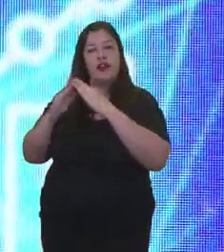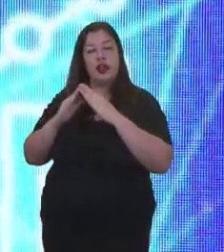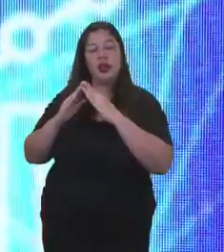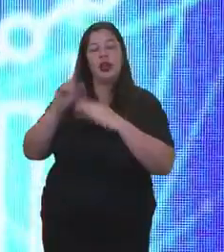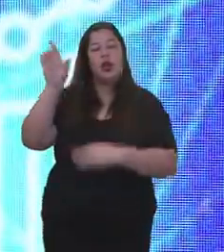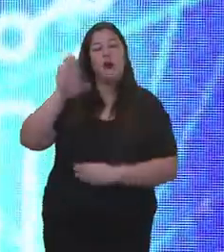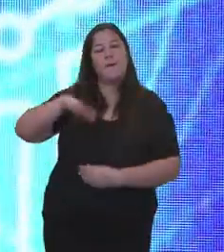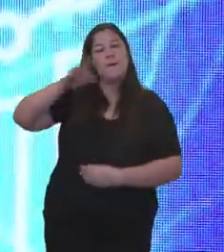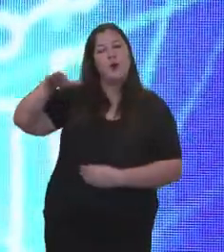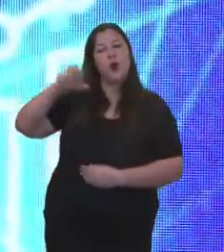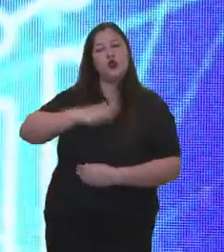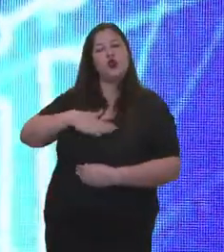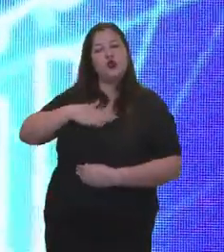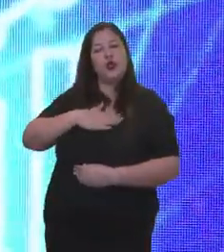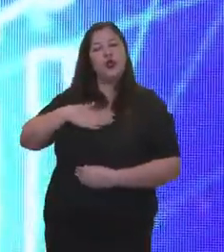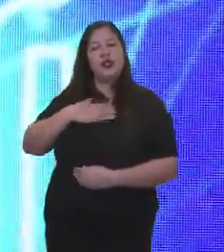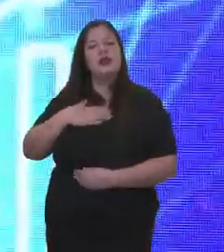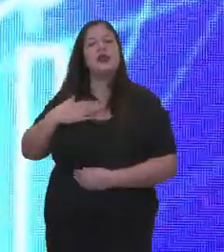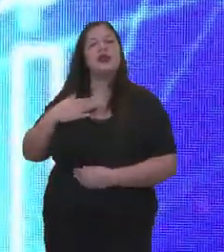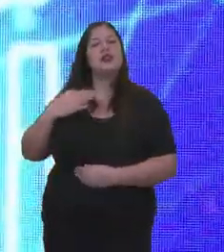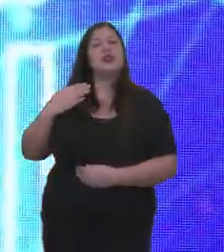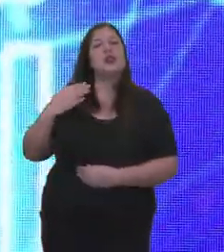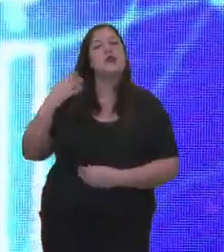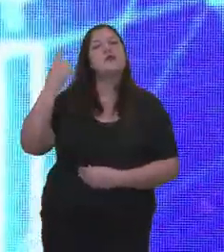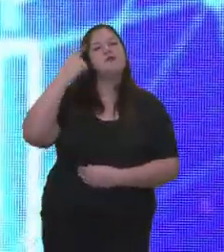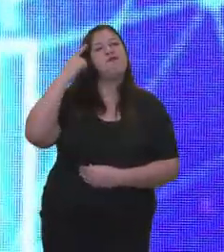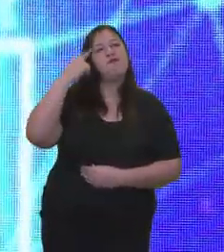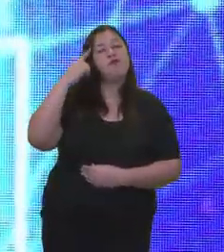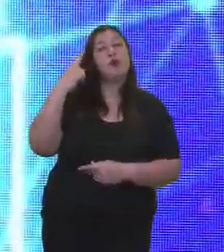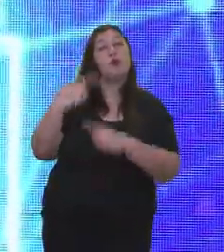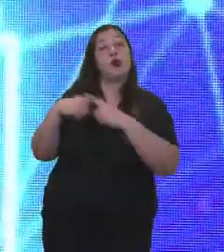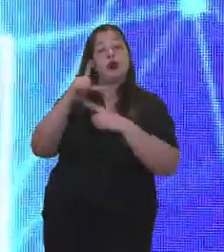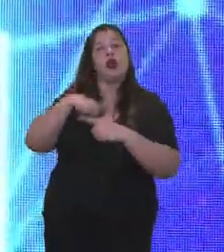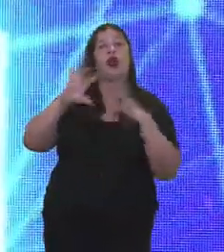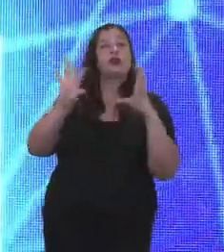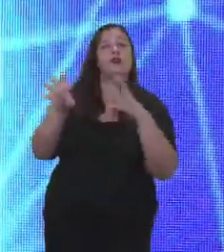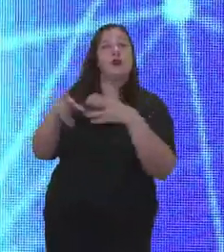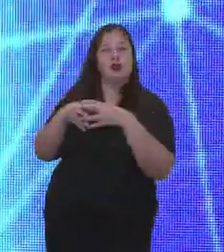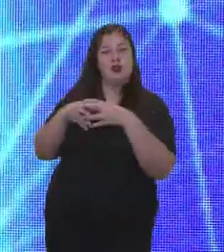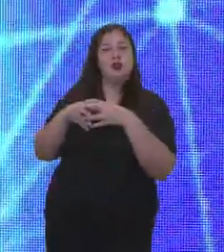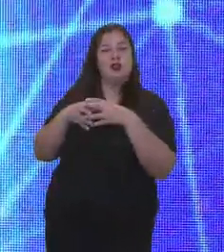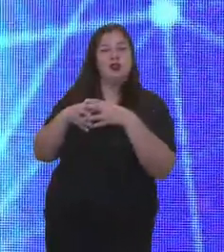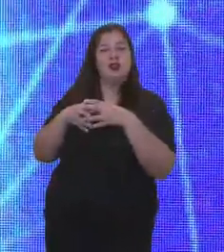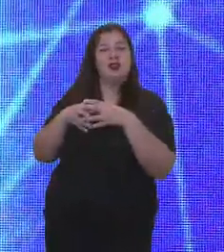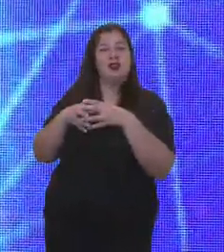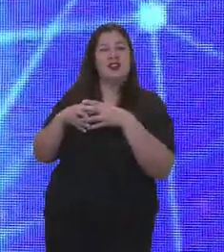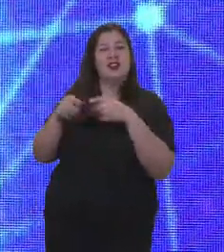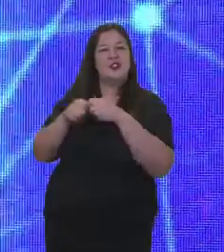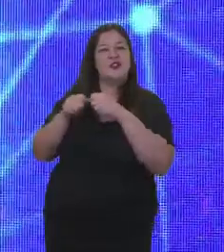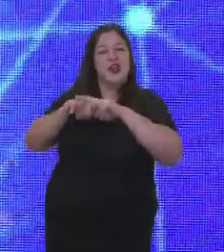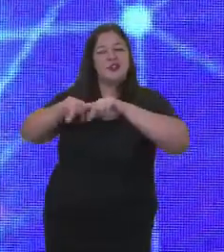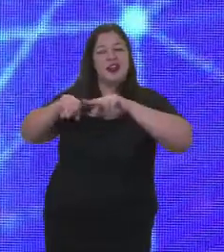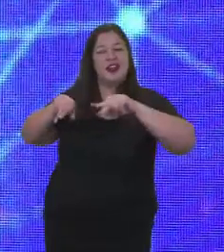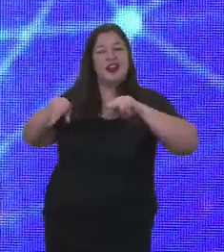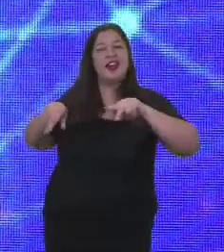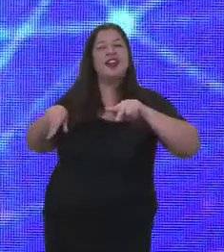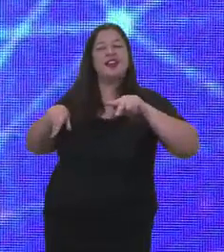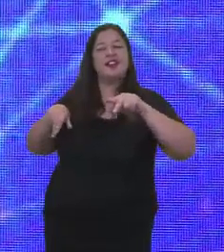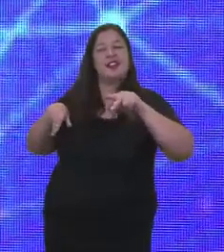inside a slum. And Morro dos Prazeres is a collective, and